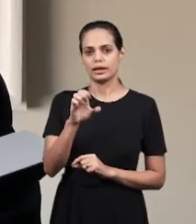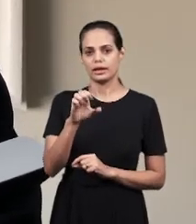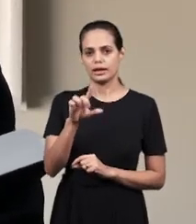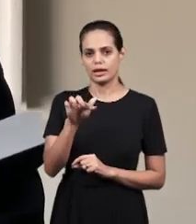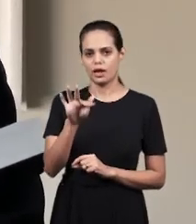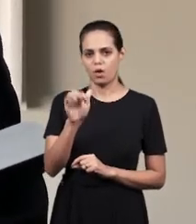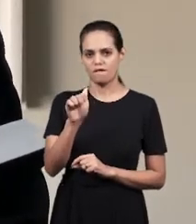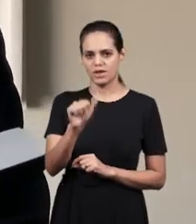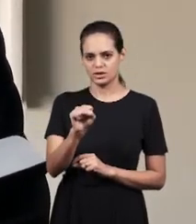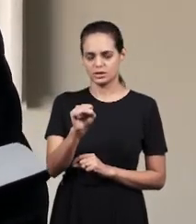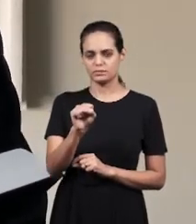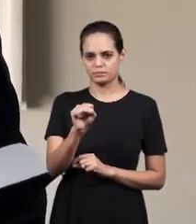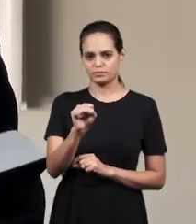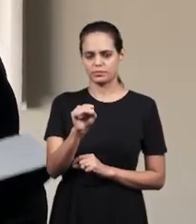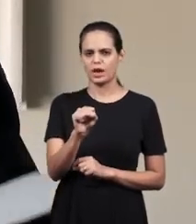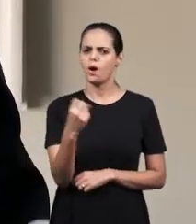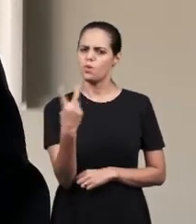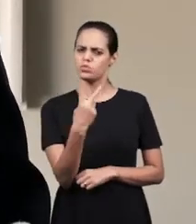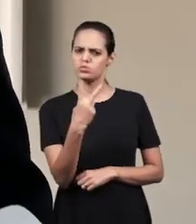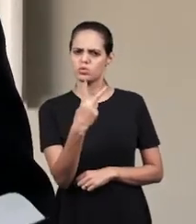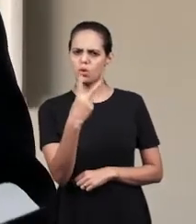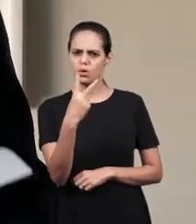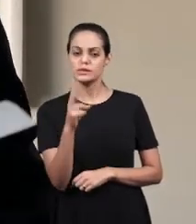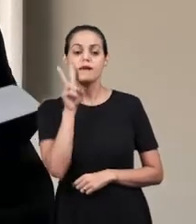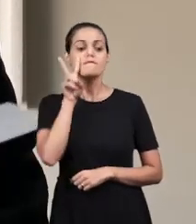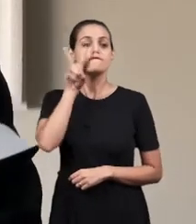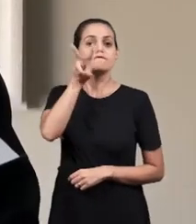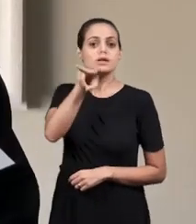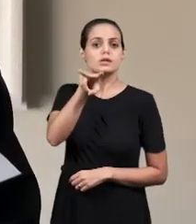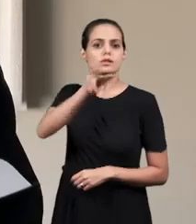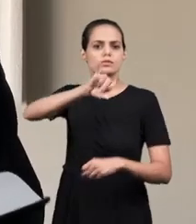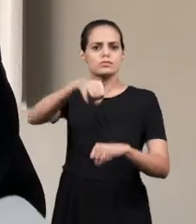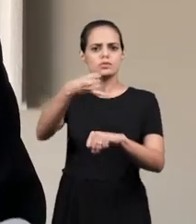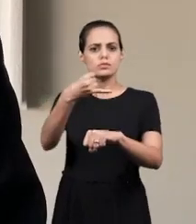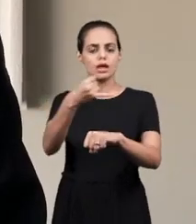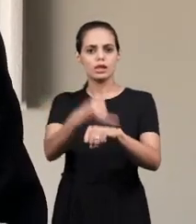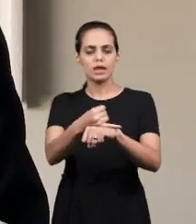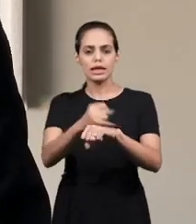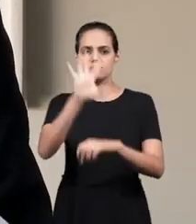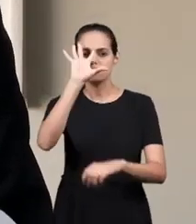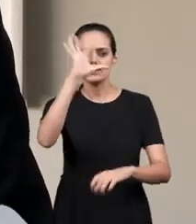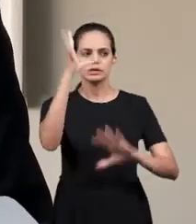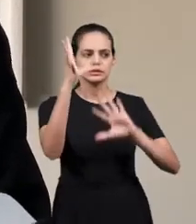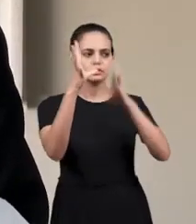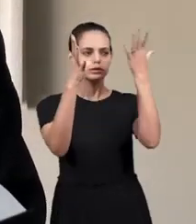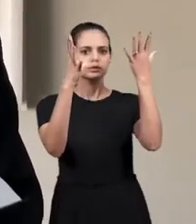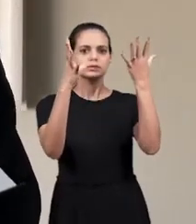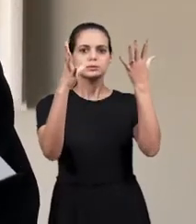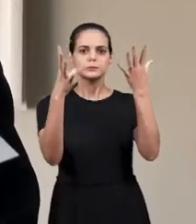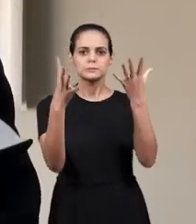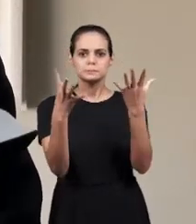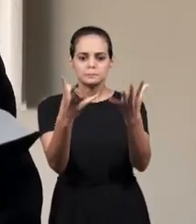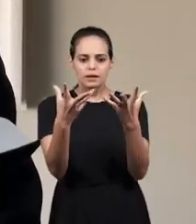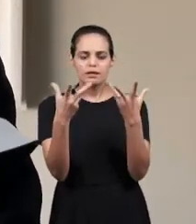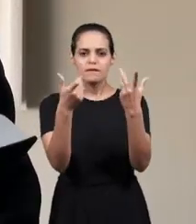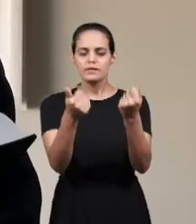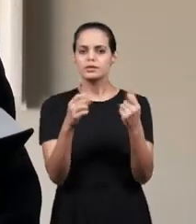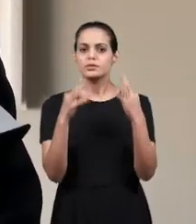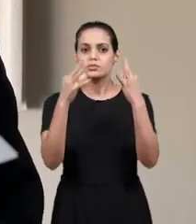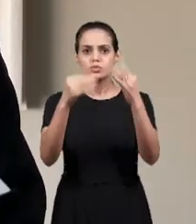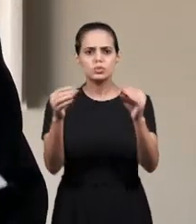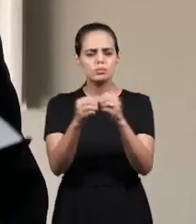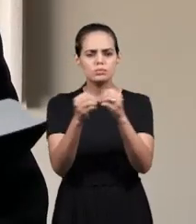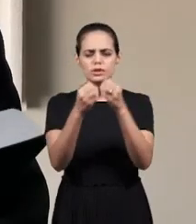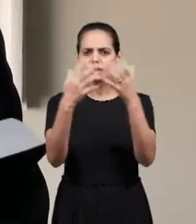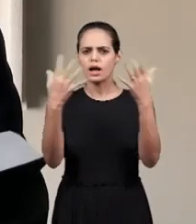were in Jerusalem. They saw the signs. They saw everything the Lord operated. And they also saw the death and the sacrifice of the